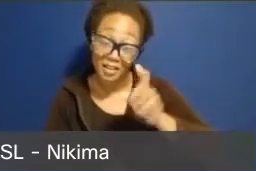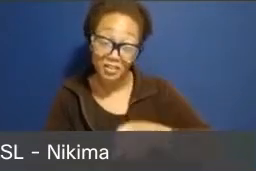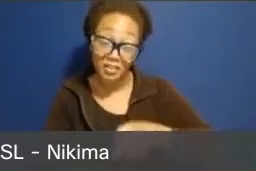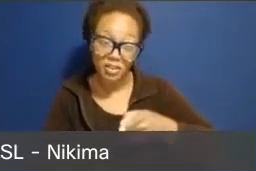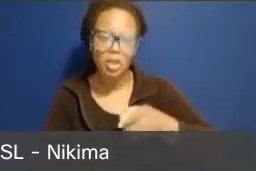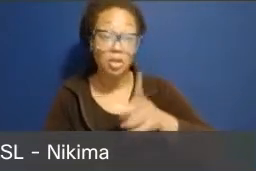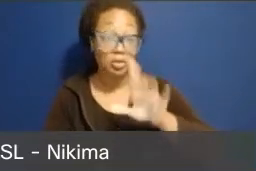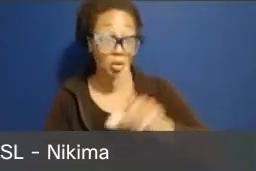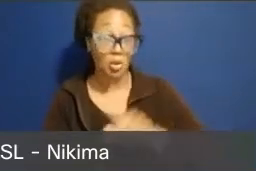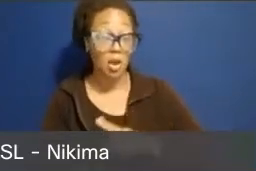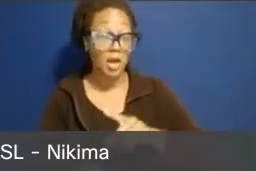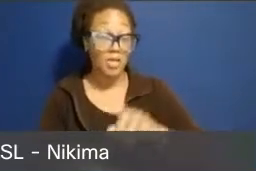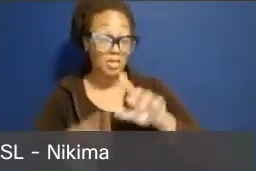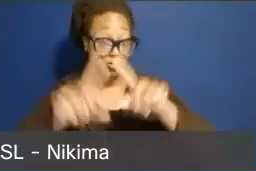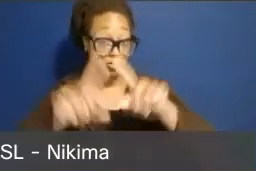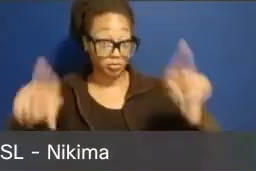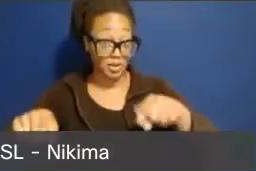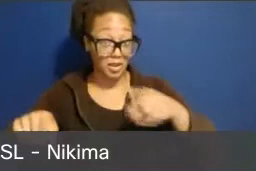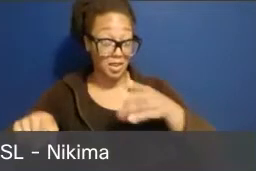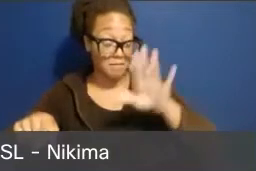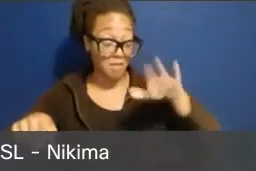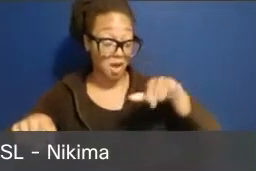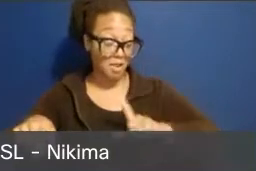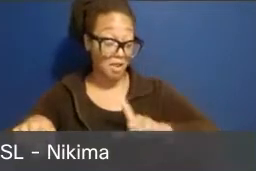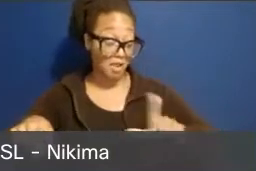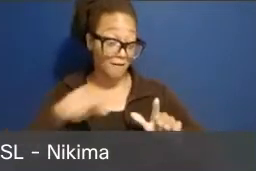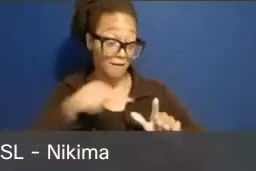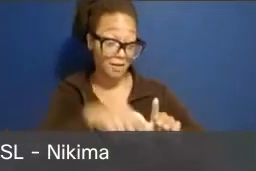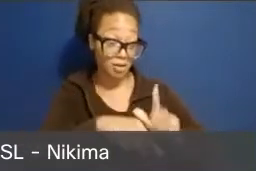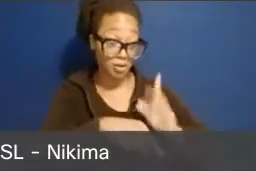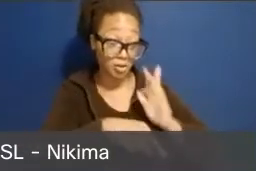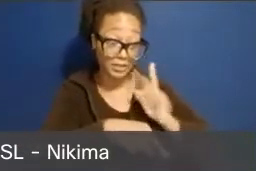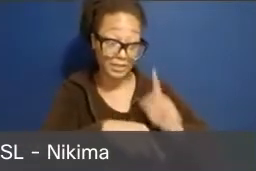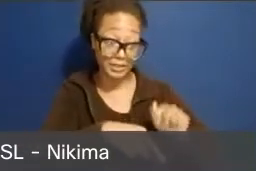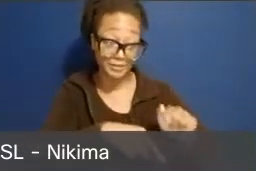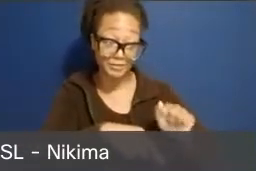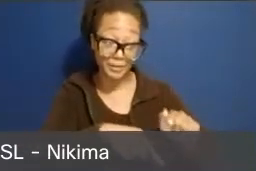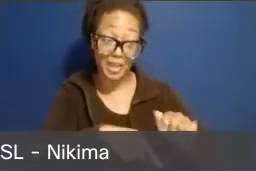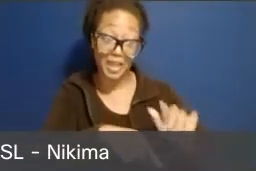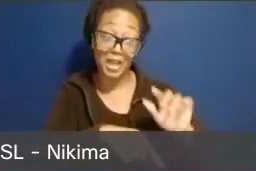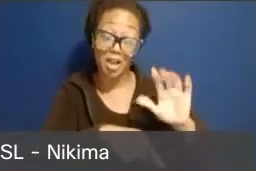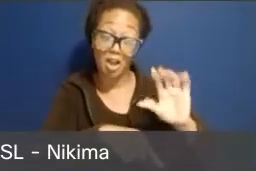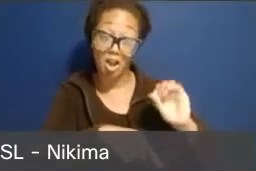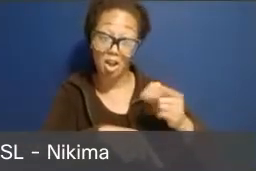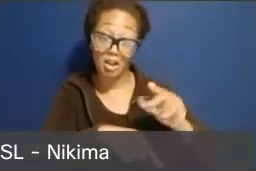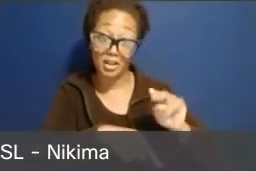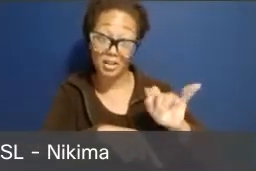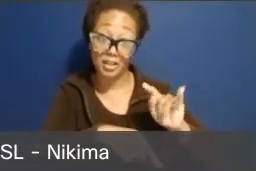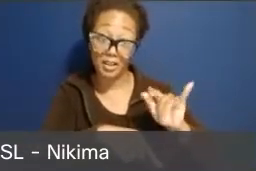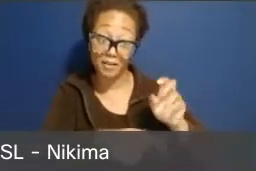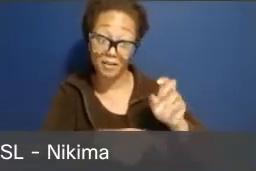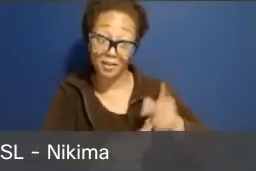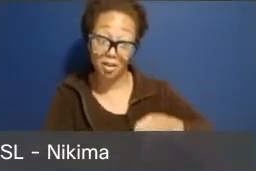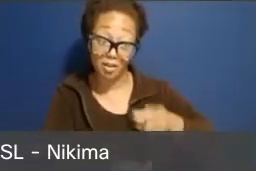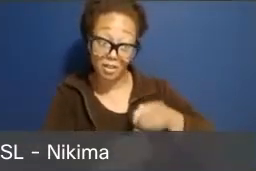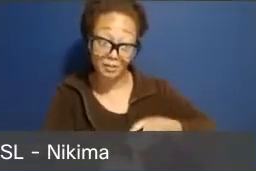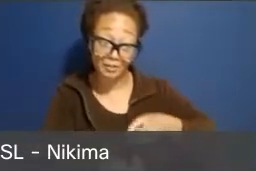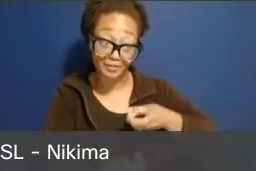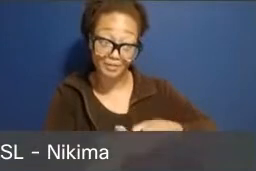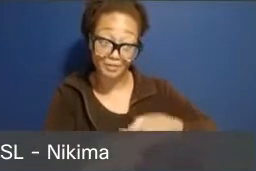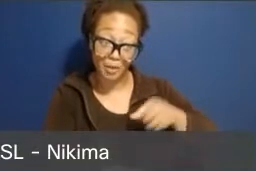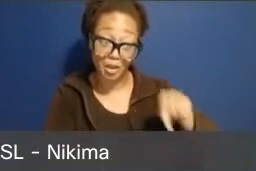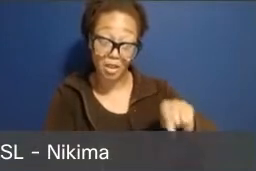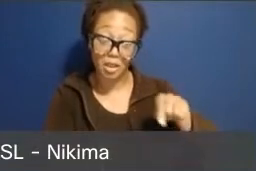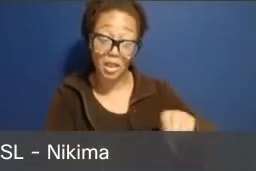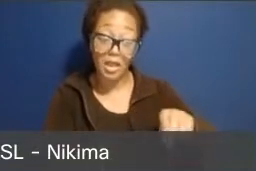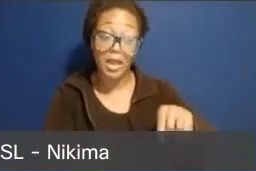this visualization, you'll see that the age cohort of 18 to 64 had the